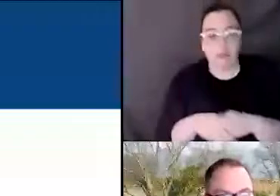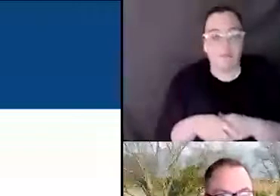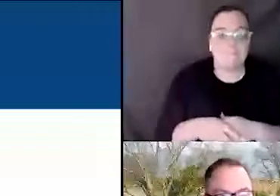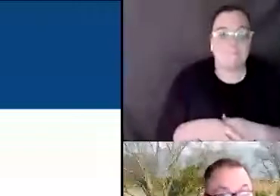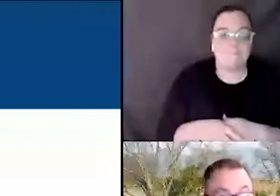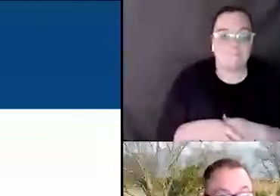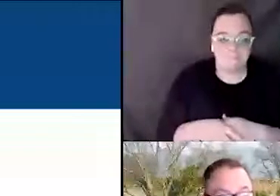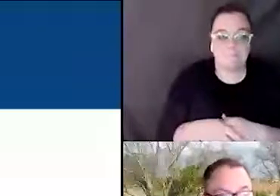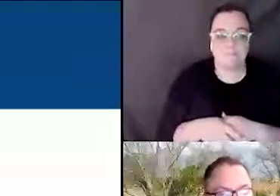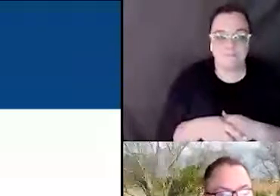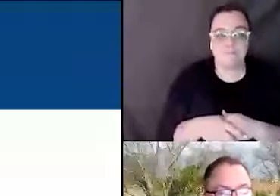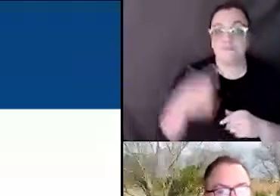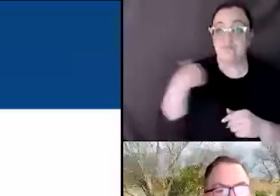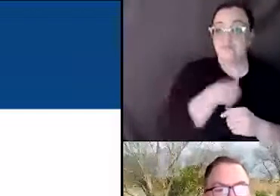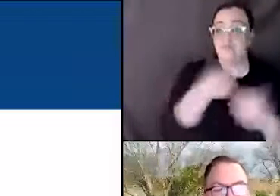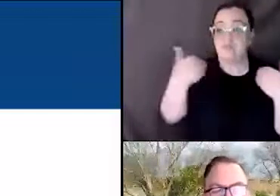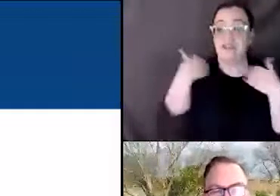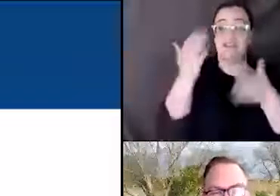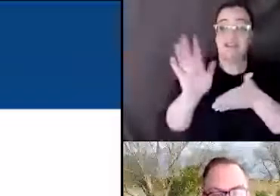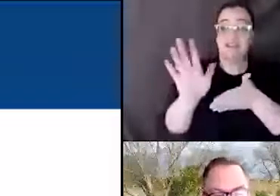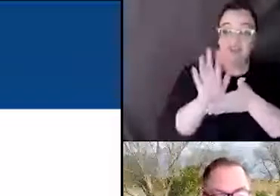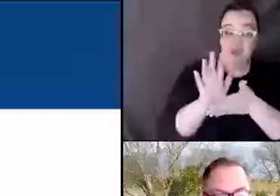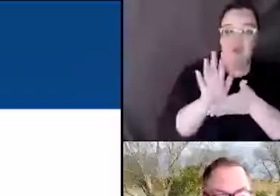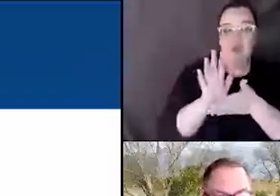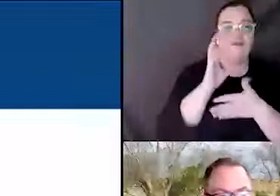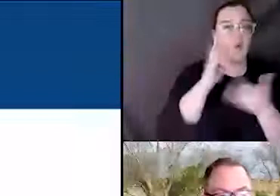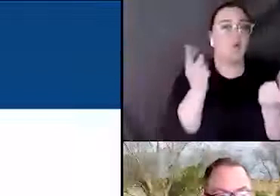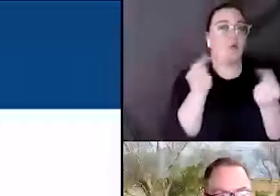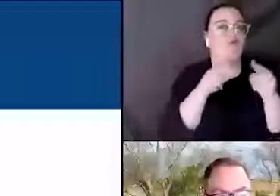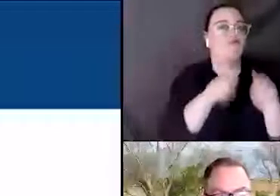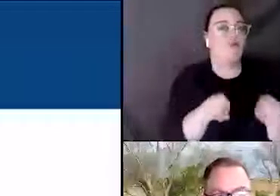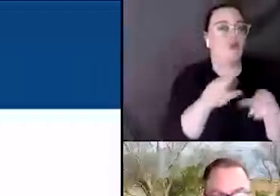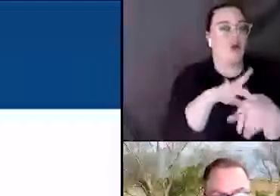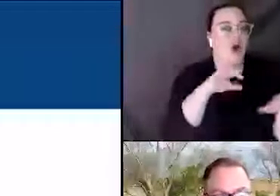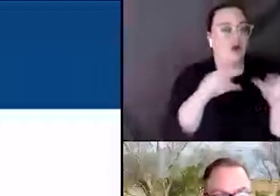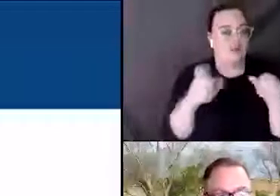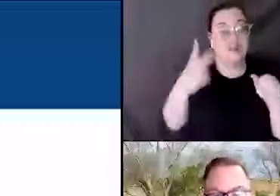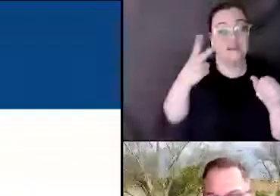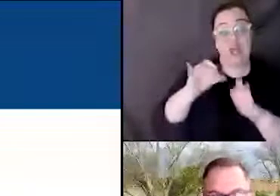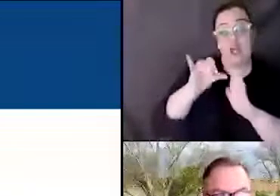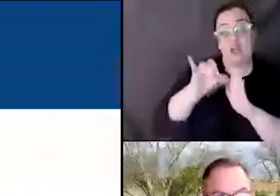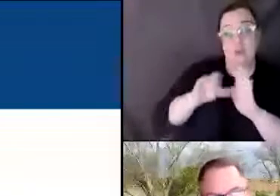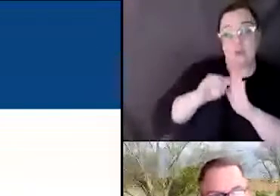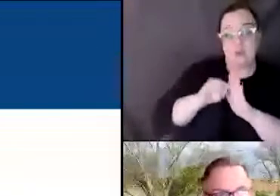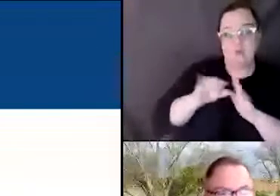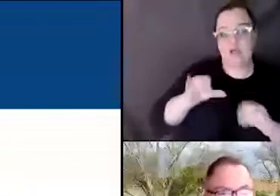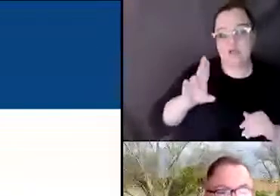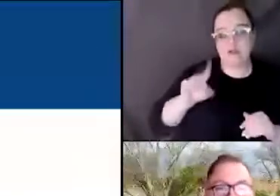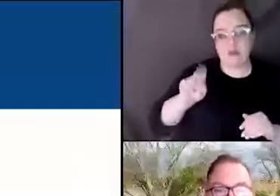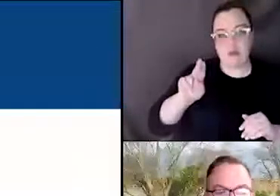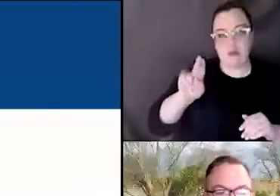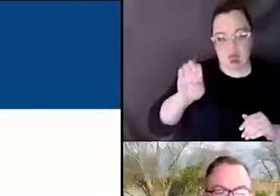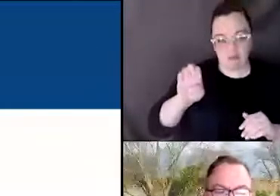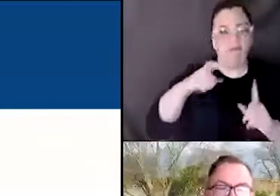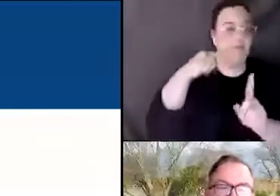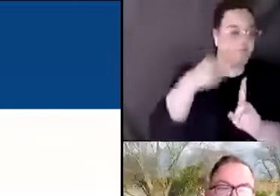information on and videos format for what to do during earthquakes. You can see it on YouTube here and in the links in the chat, as well as